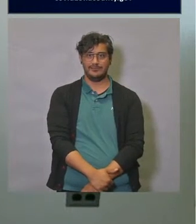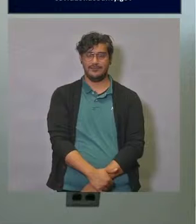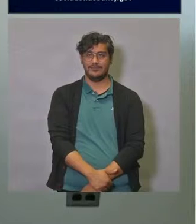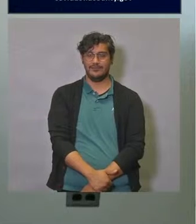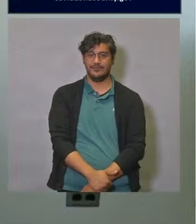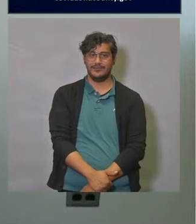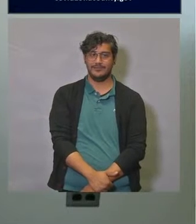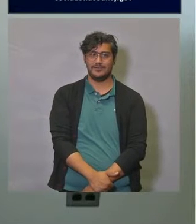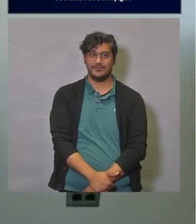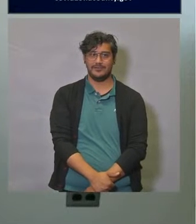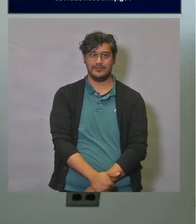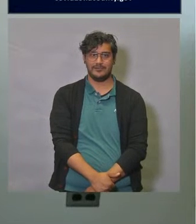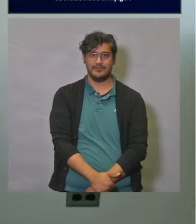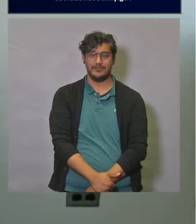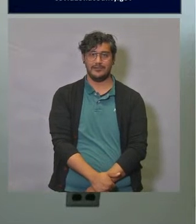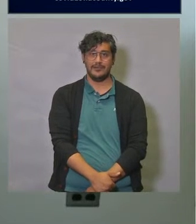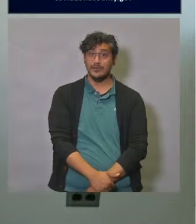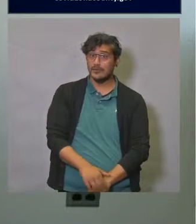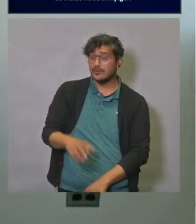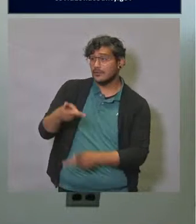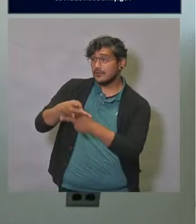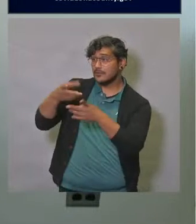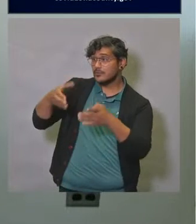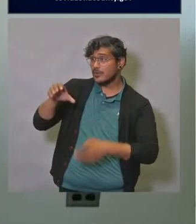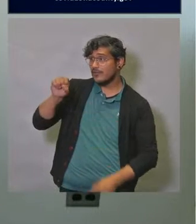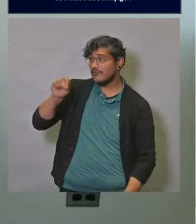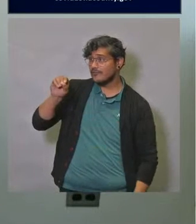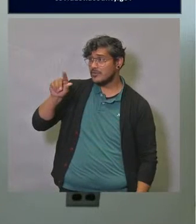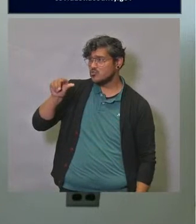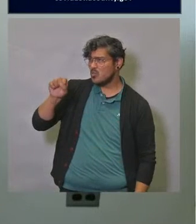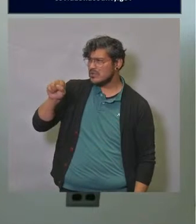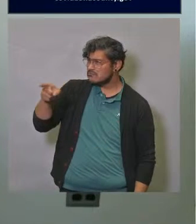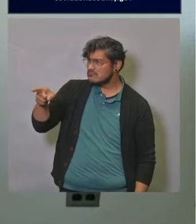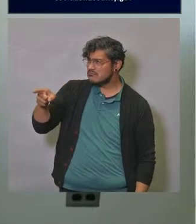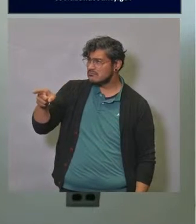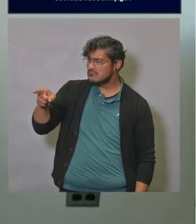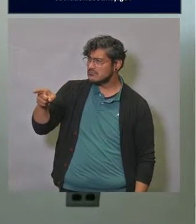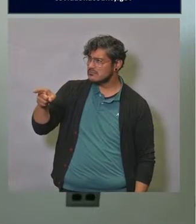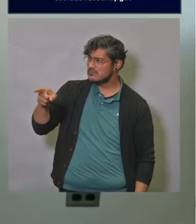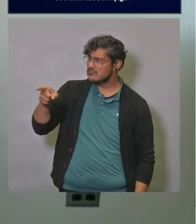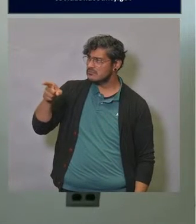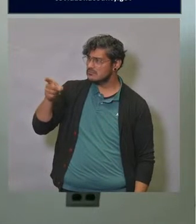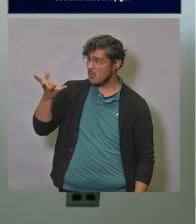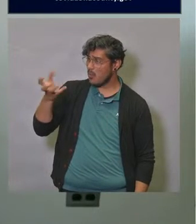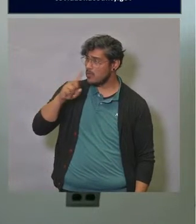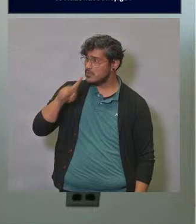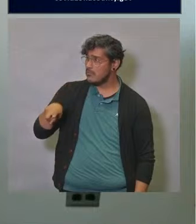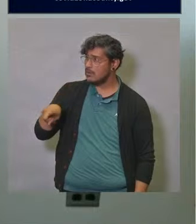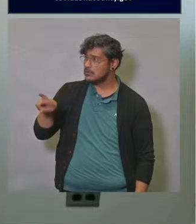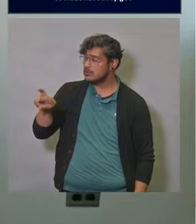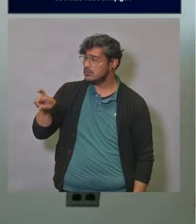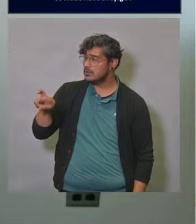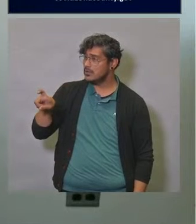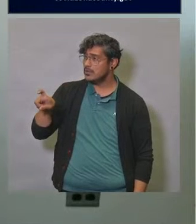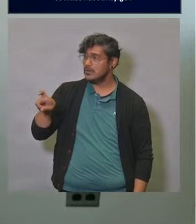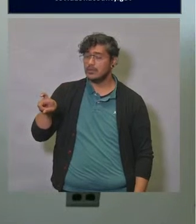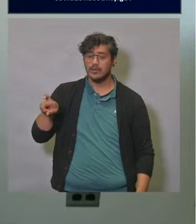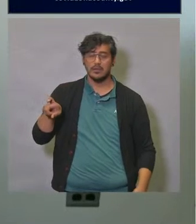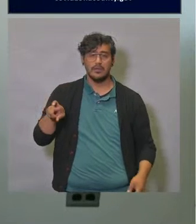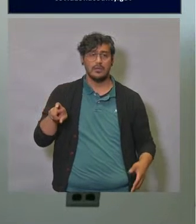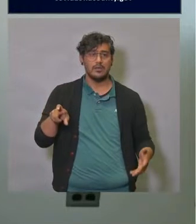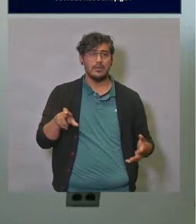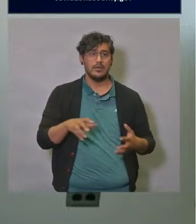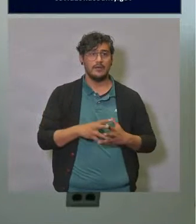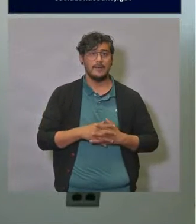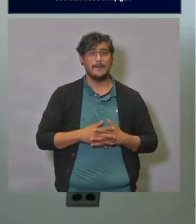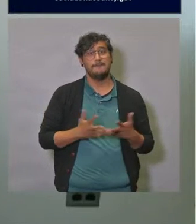Supervisor Solis, do you want to, I don't know, I think you're muted. Do you want to respond? Well, I think you,